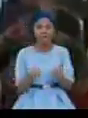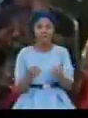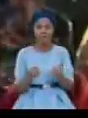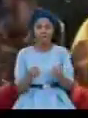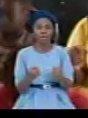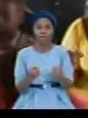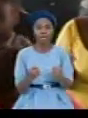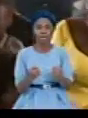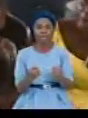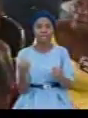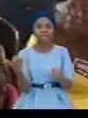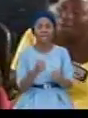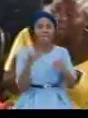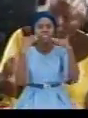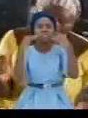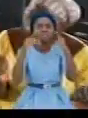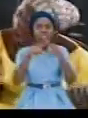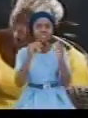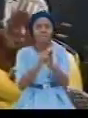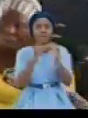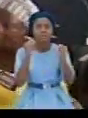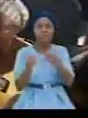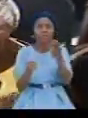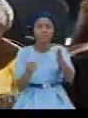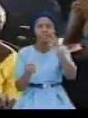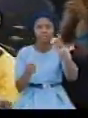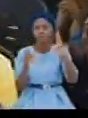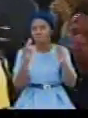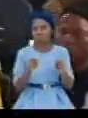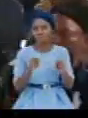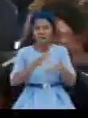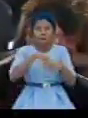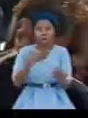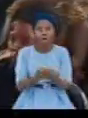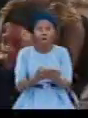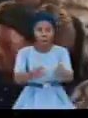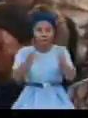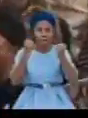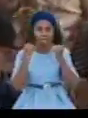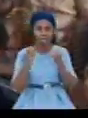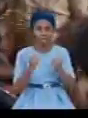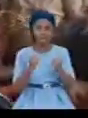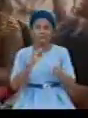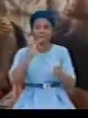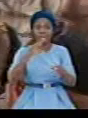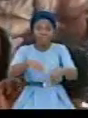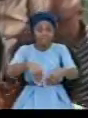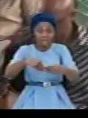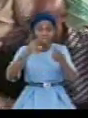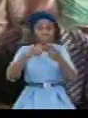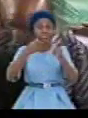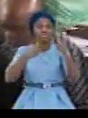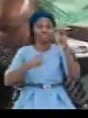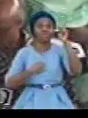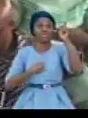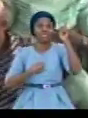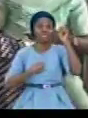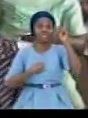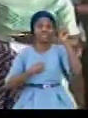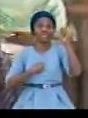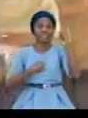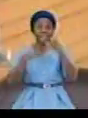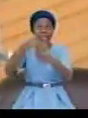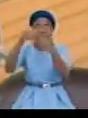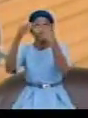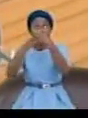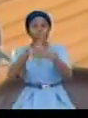Any limitation to that power? All power is given unto me in heaven and in earth.